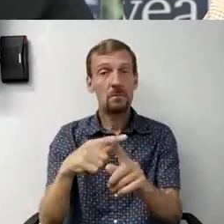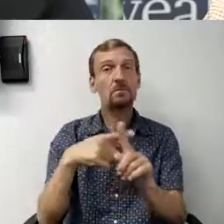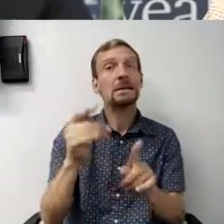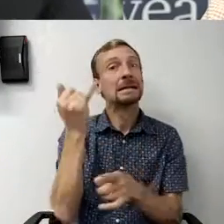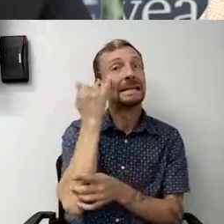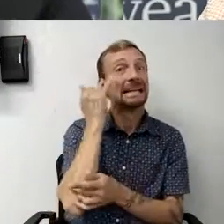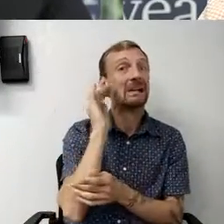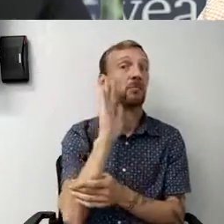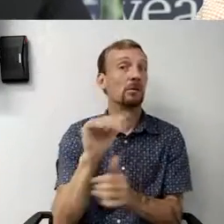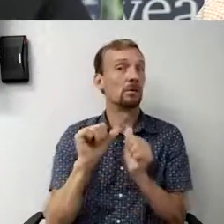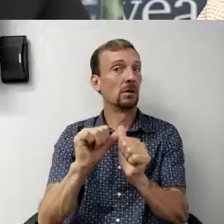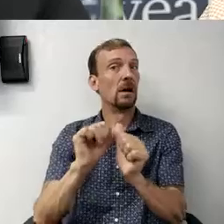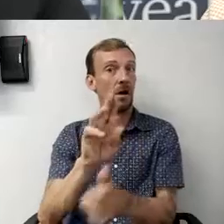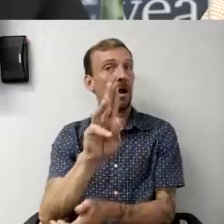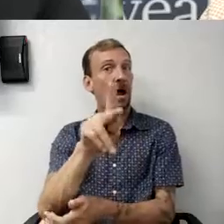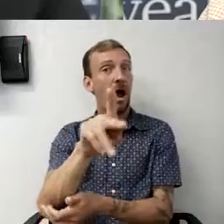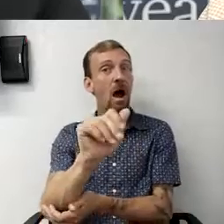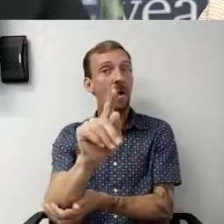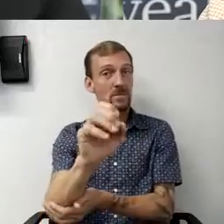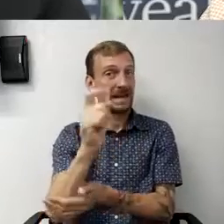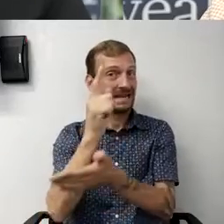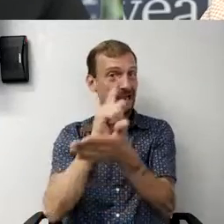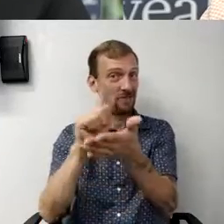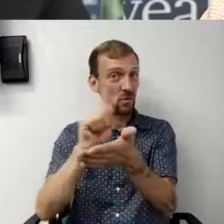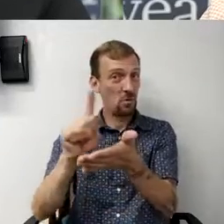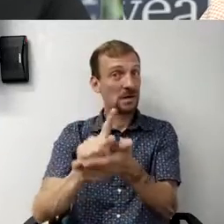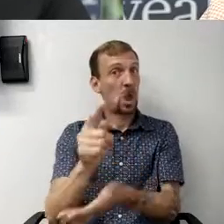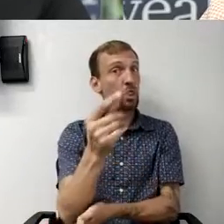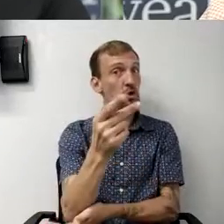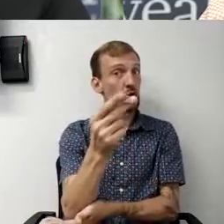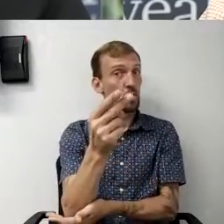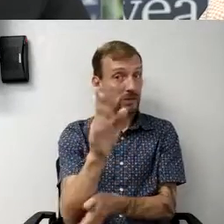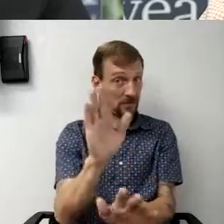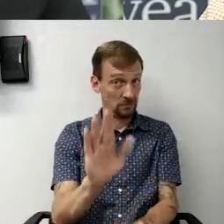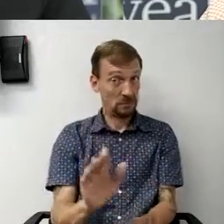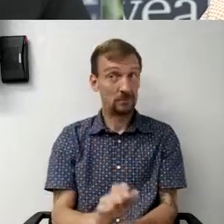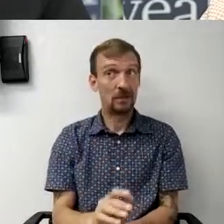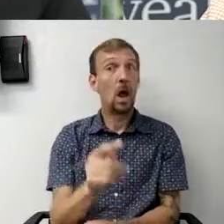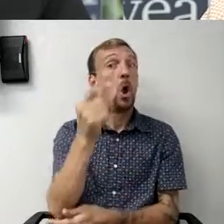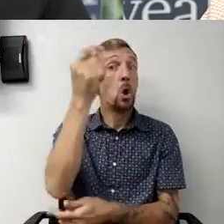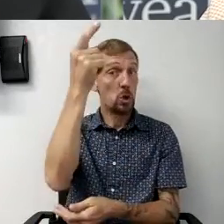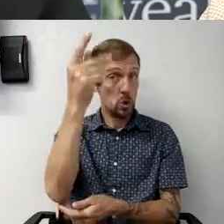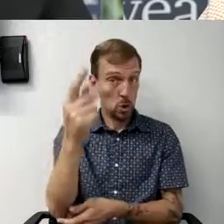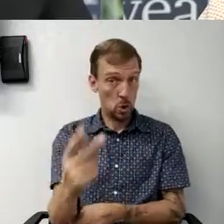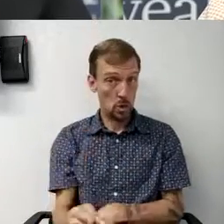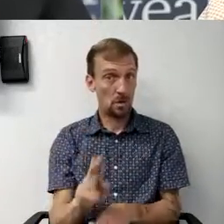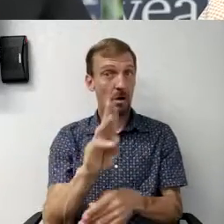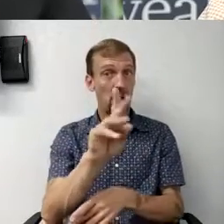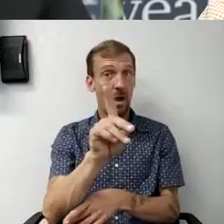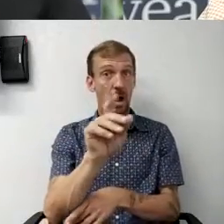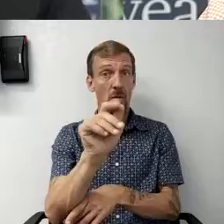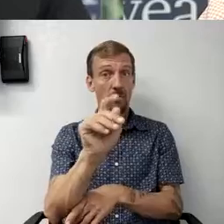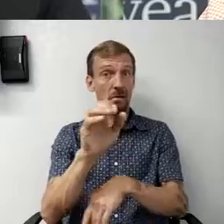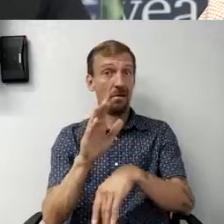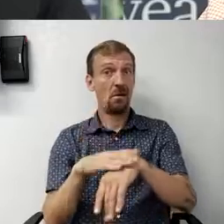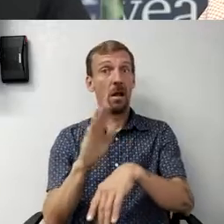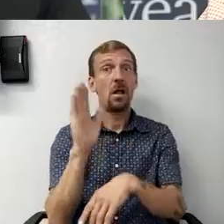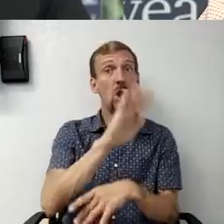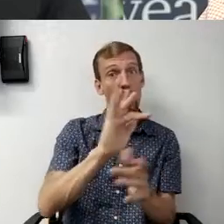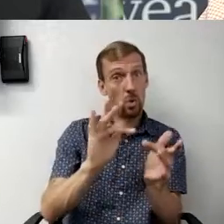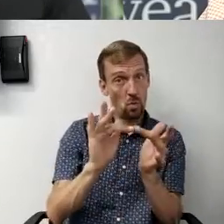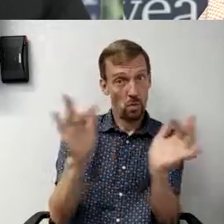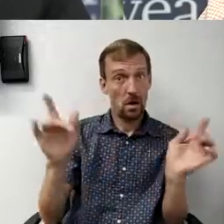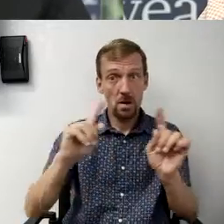it, but they only update it publicly every Thursday. So that's updated on their website, but